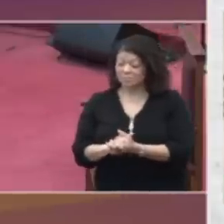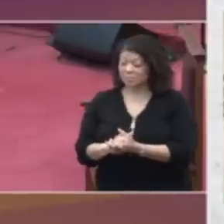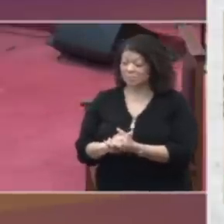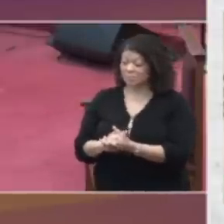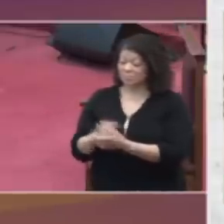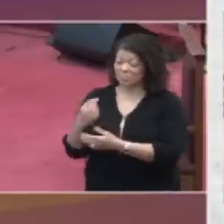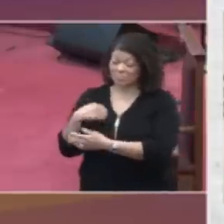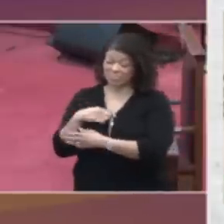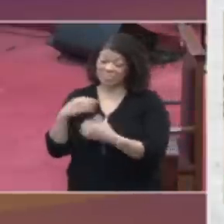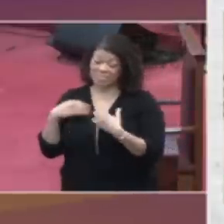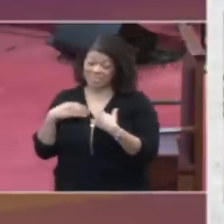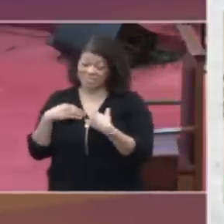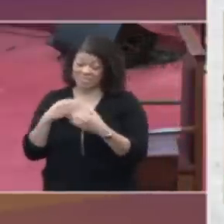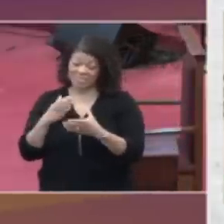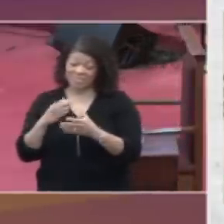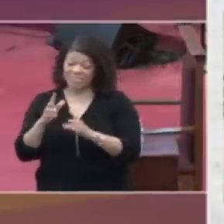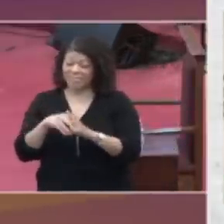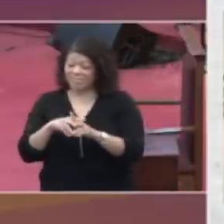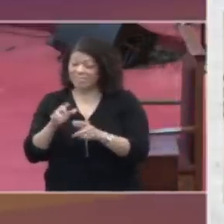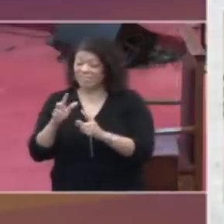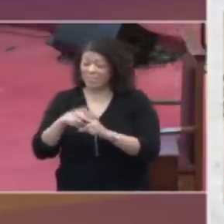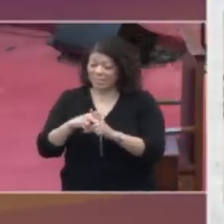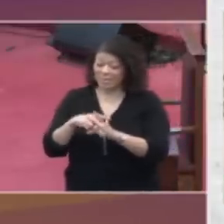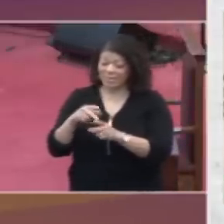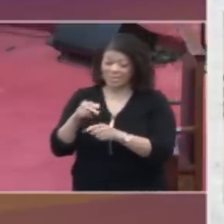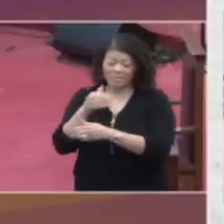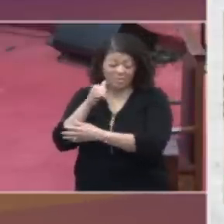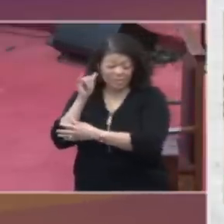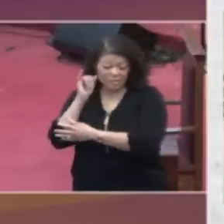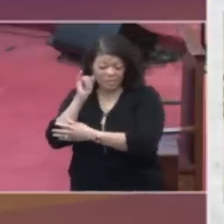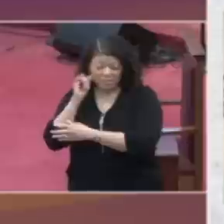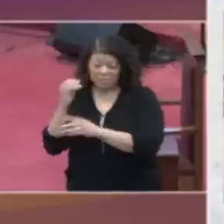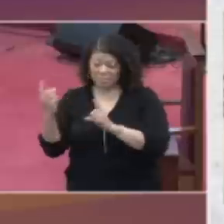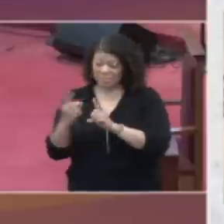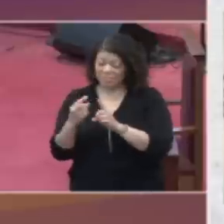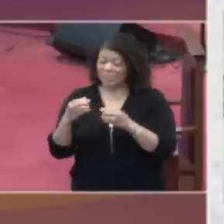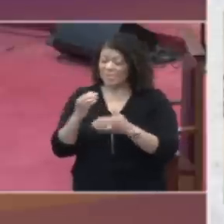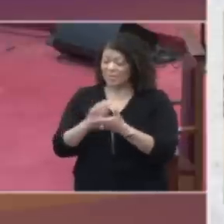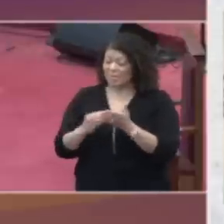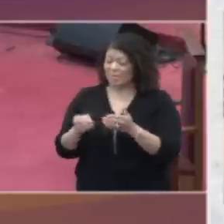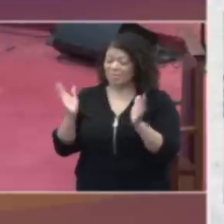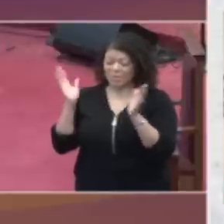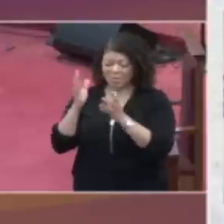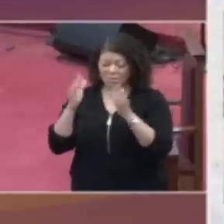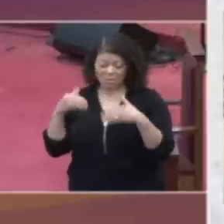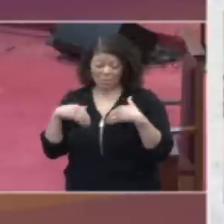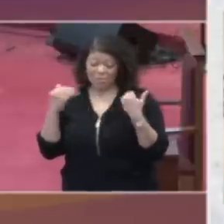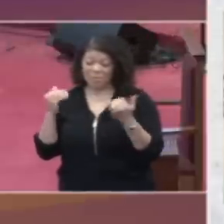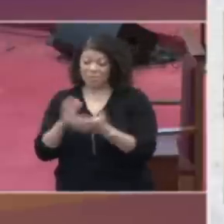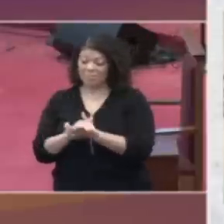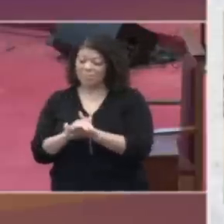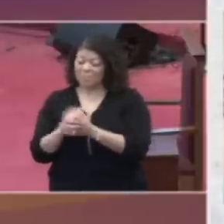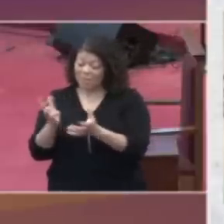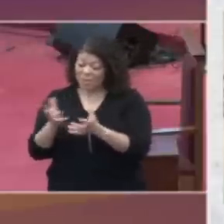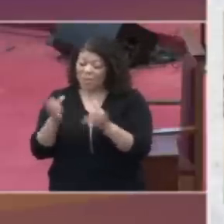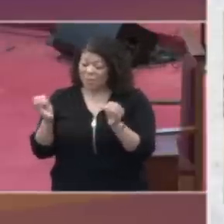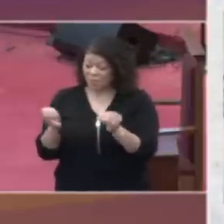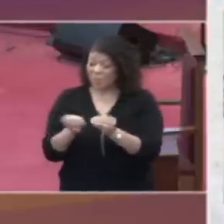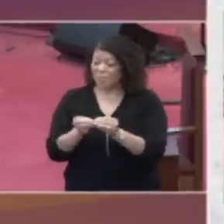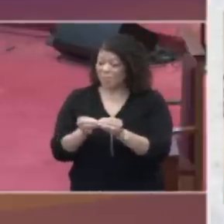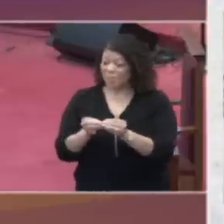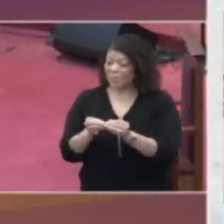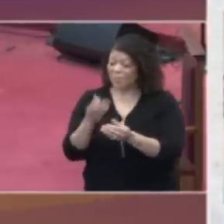auditions yesterday, met some amazing young people that are about to be a part. So, I mean, we're trying to grab some more, as many as possible. And the good thing